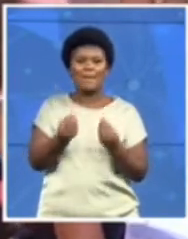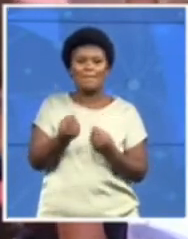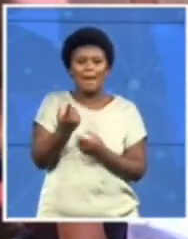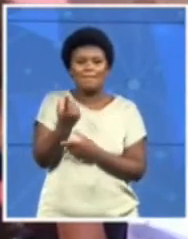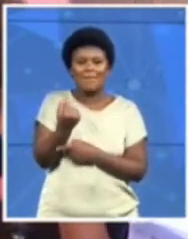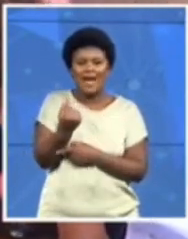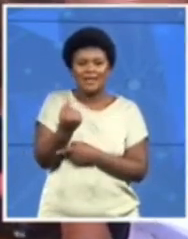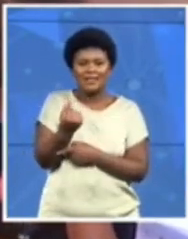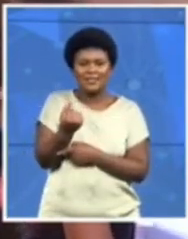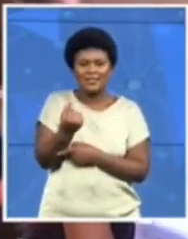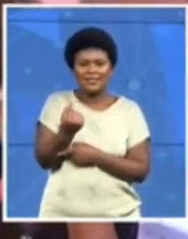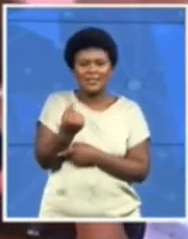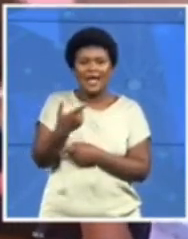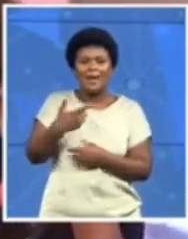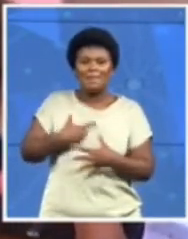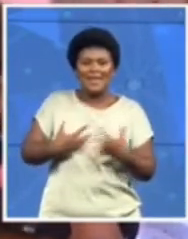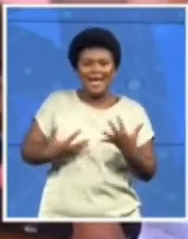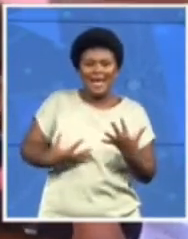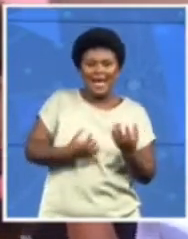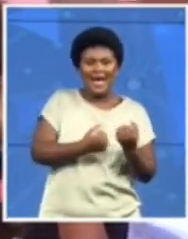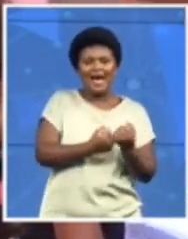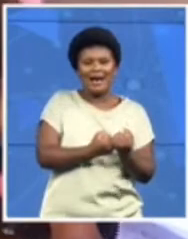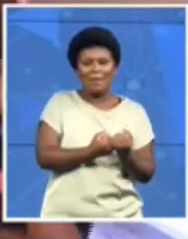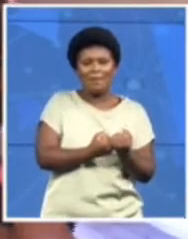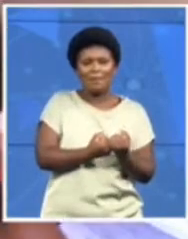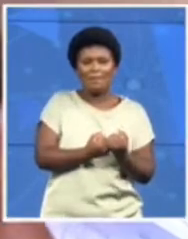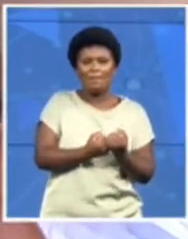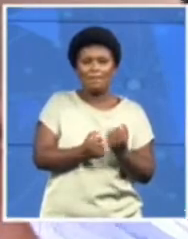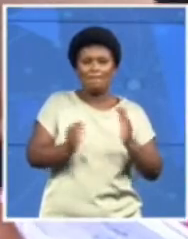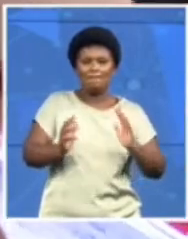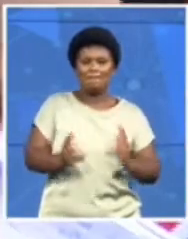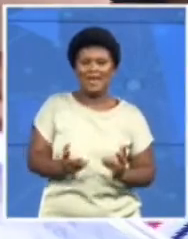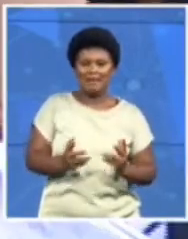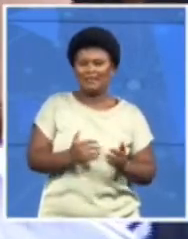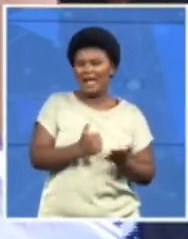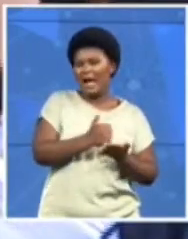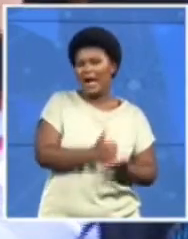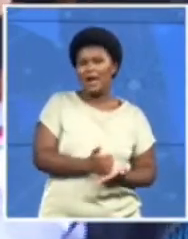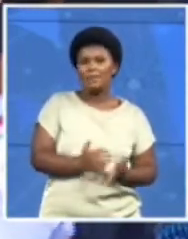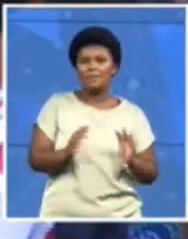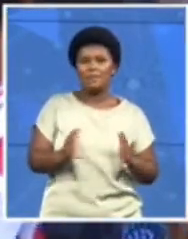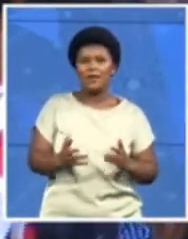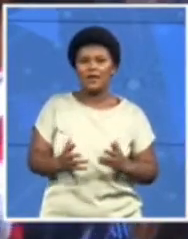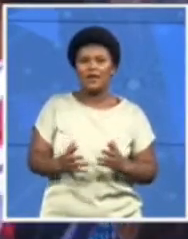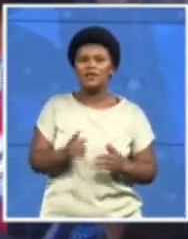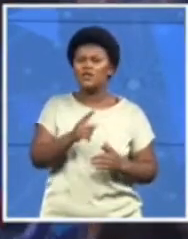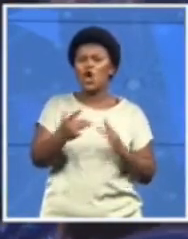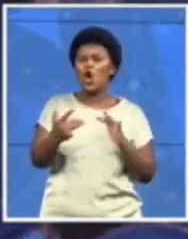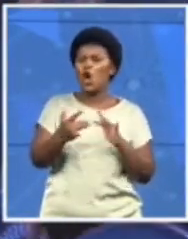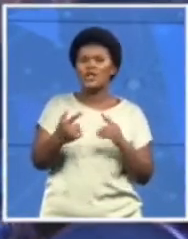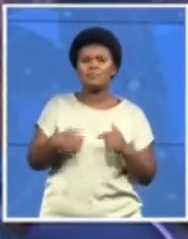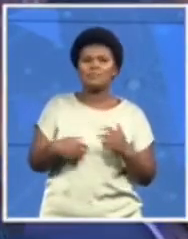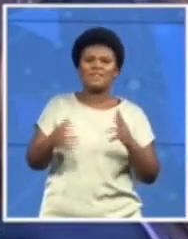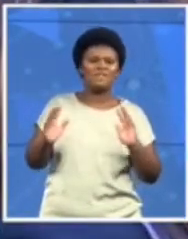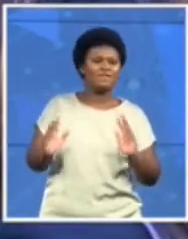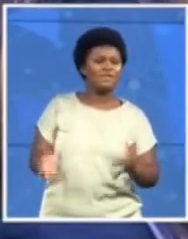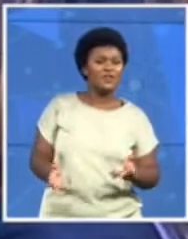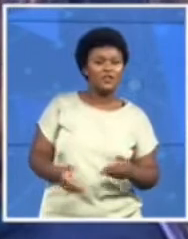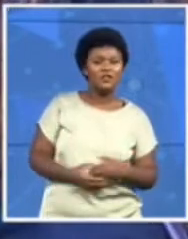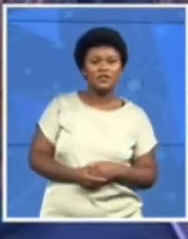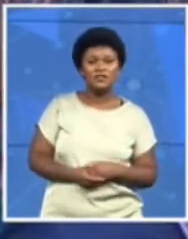he raised his hand. He made efforts. He contacted me. And in many ways, and how